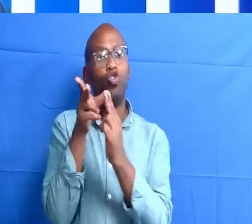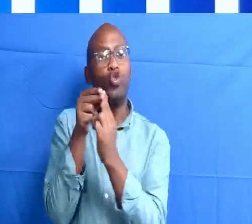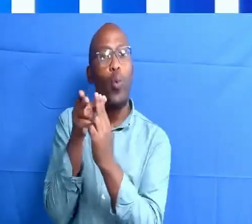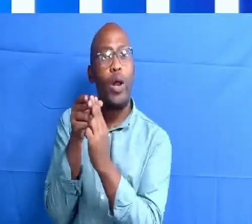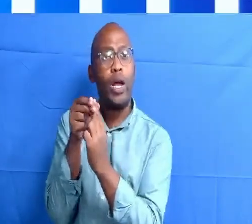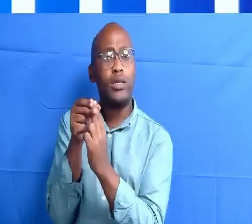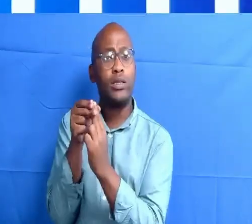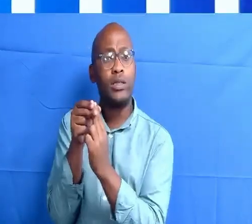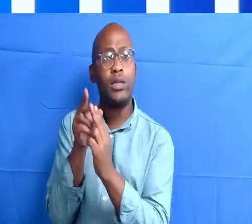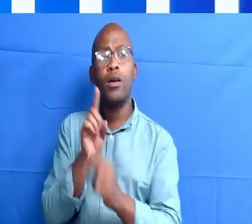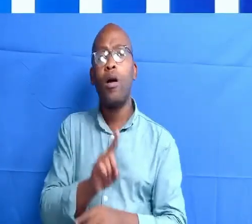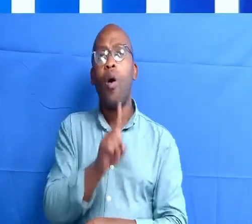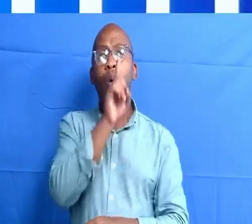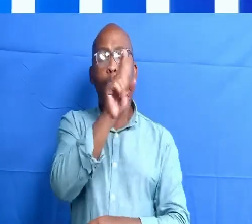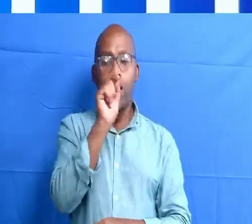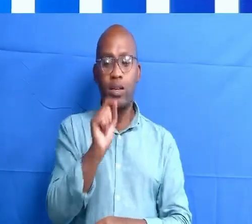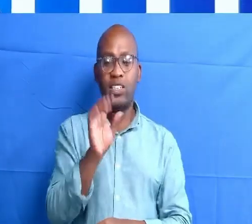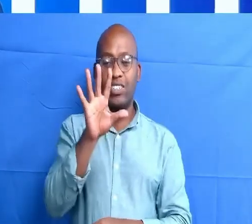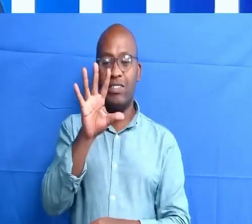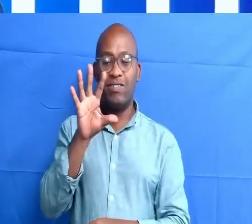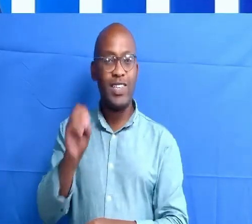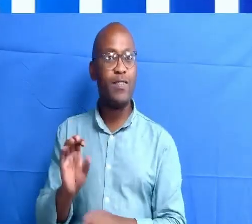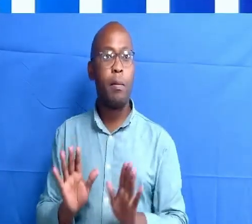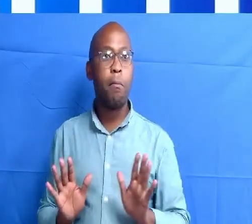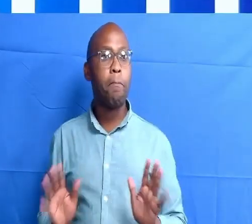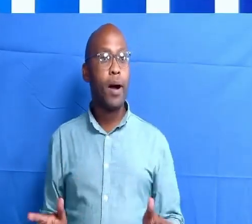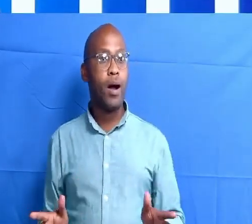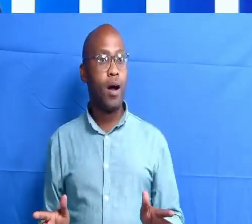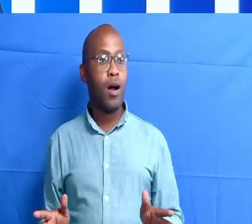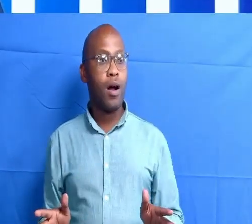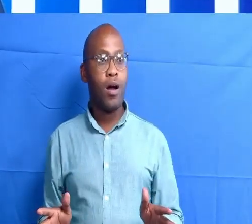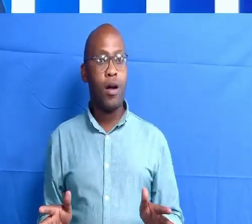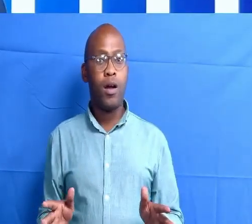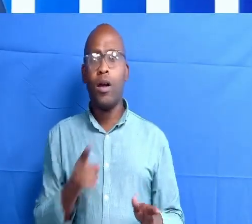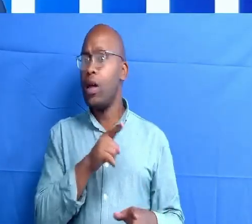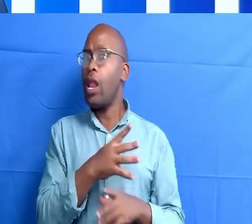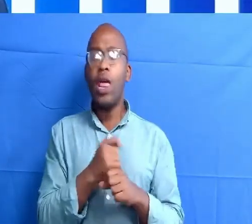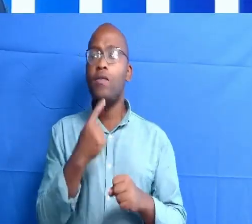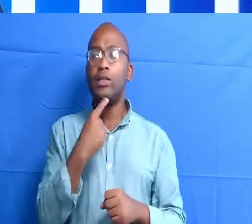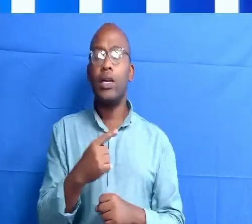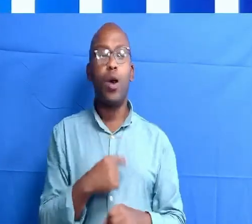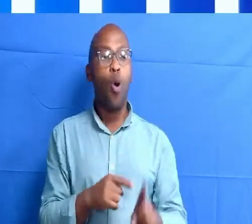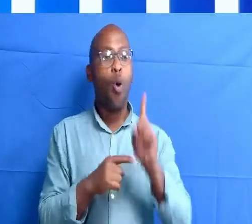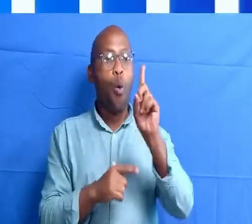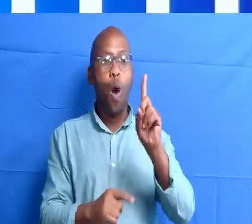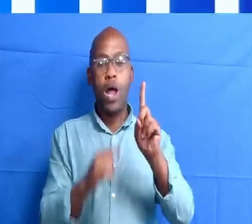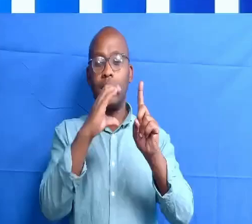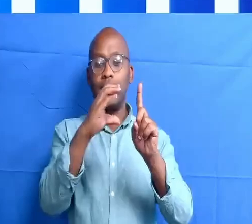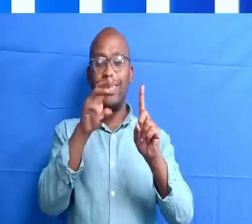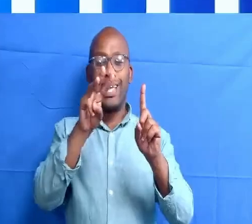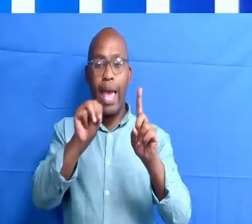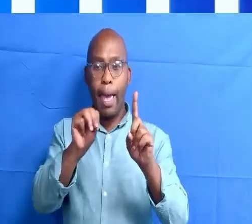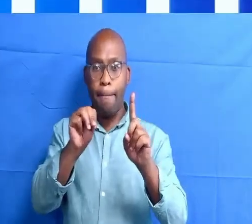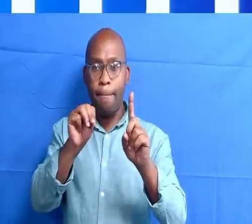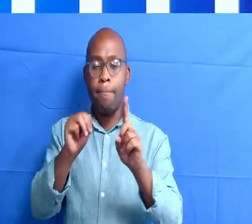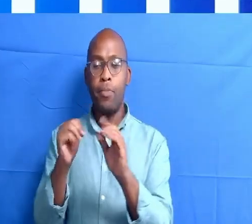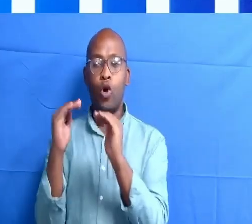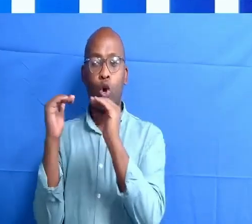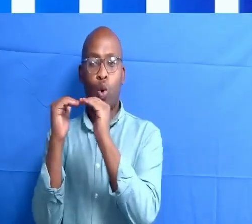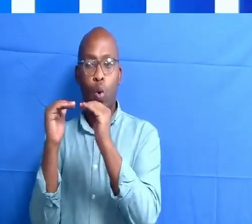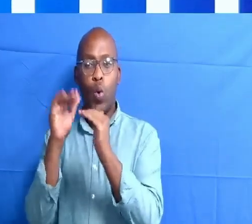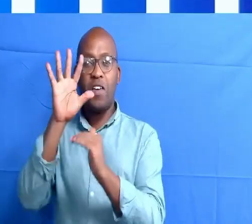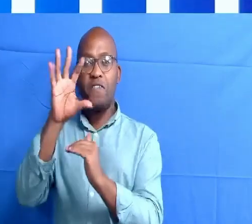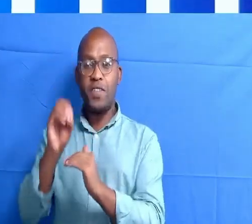It's 1:50, meaning that there's one. It is not saying 1 centimeter or is equals to